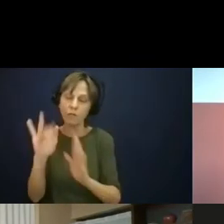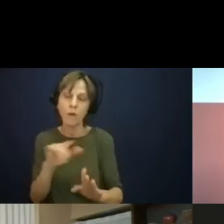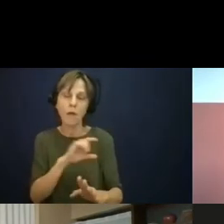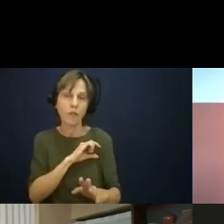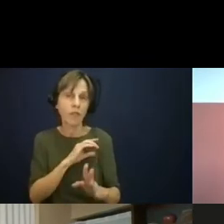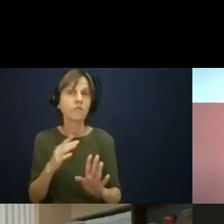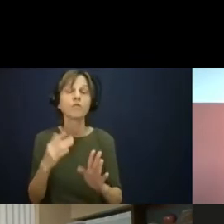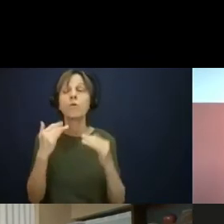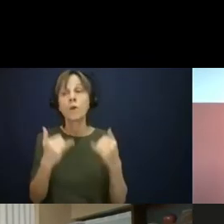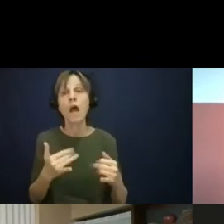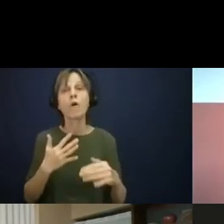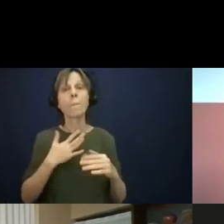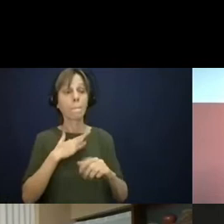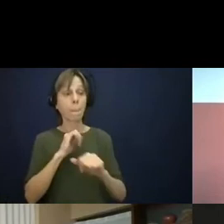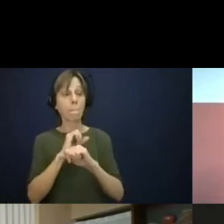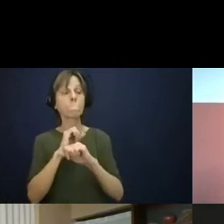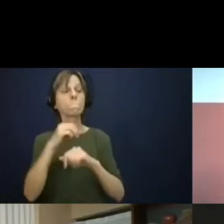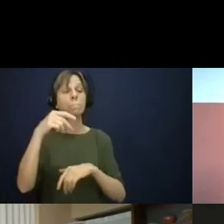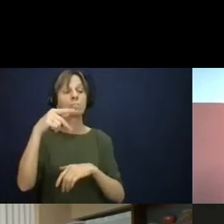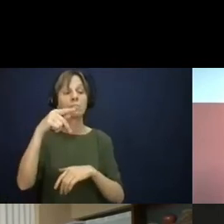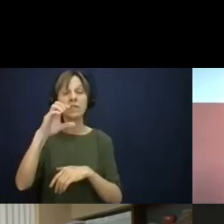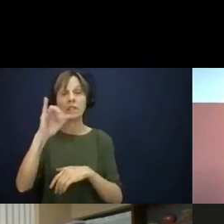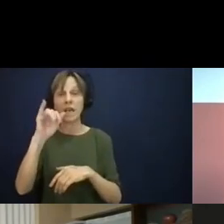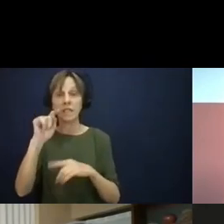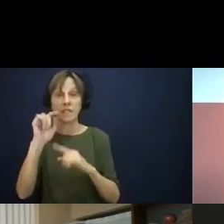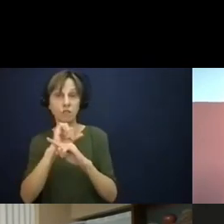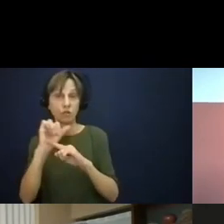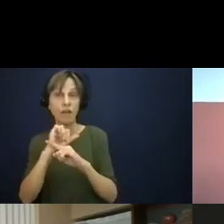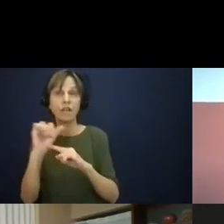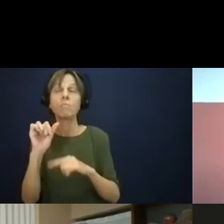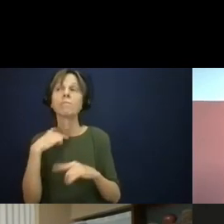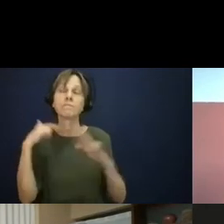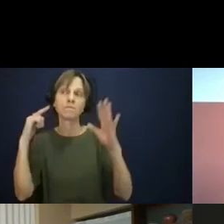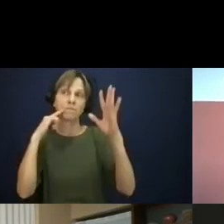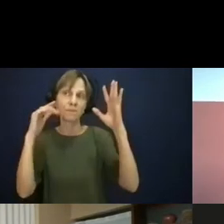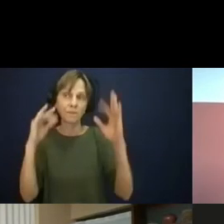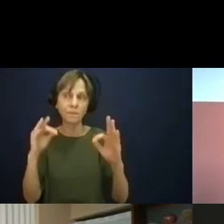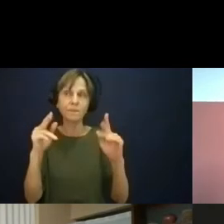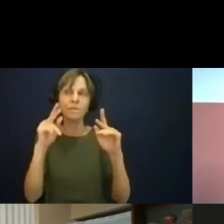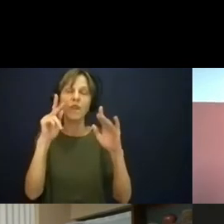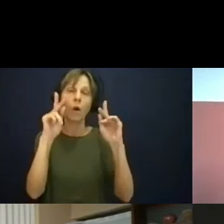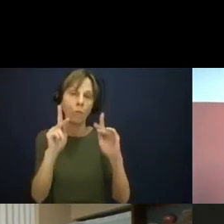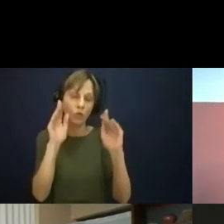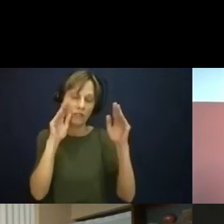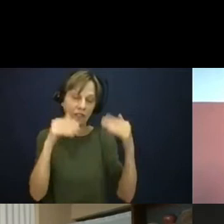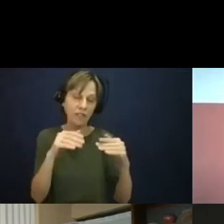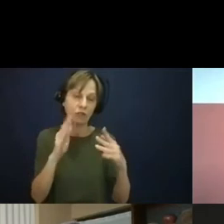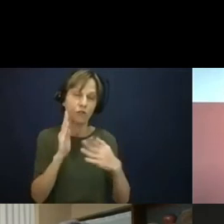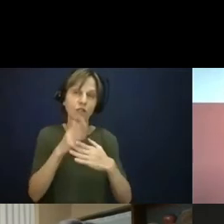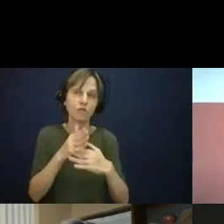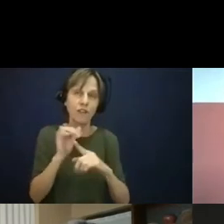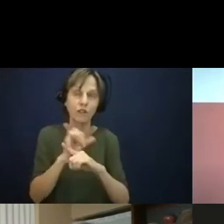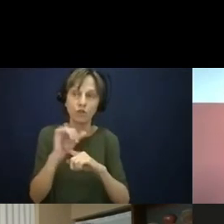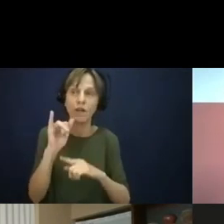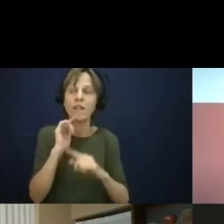I'll discuss later on, was the PCIT training, I decided to launch a person-centered intervention training, which is a peer